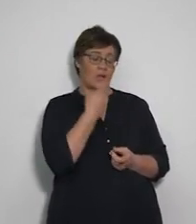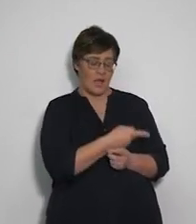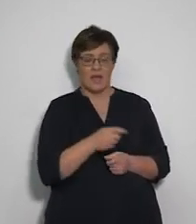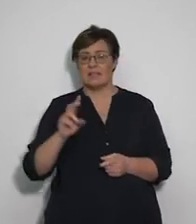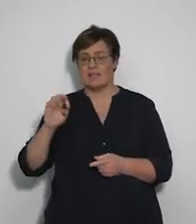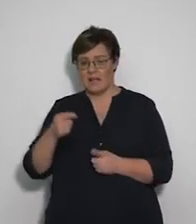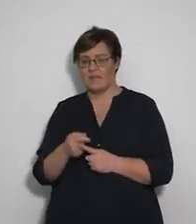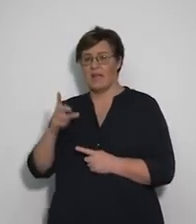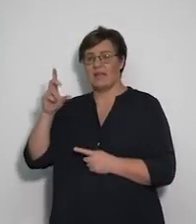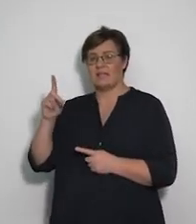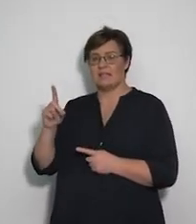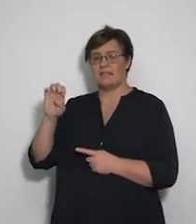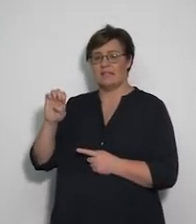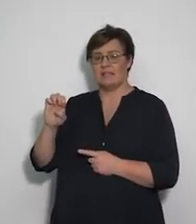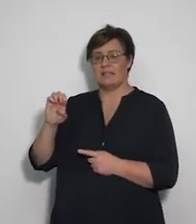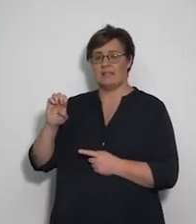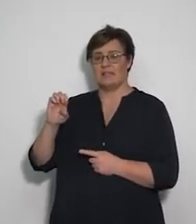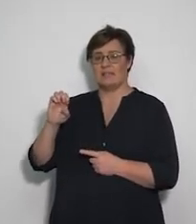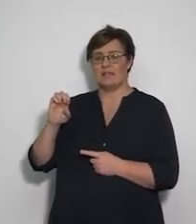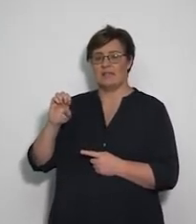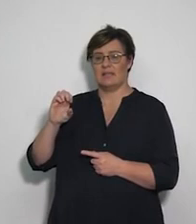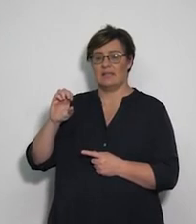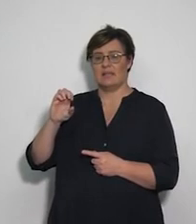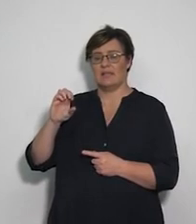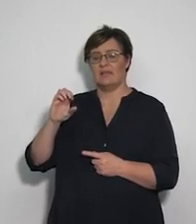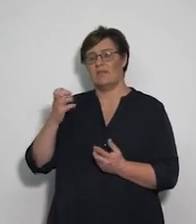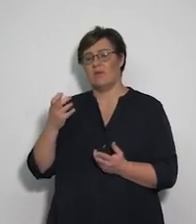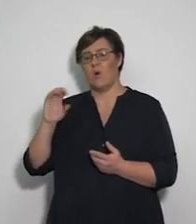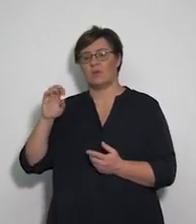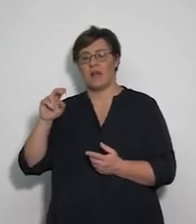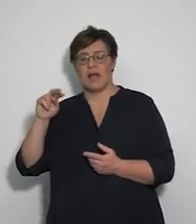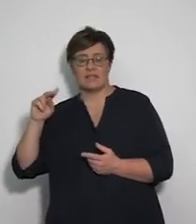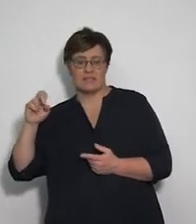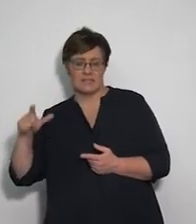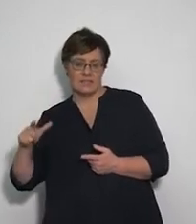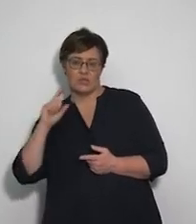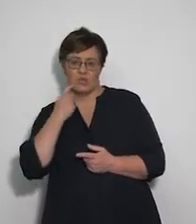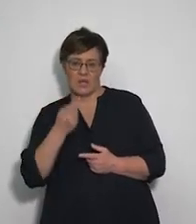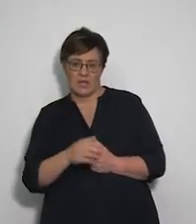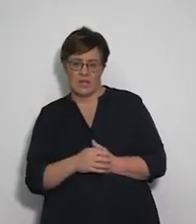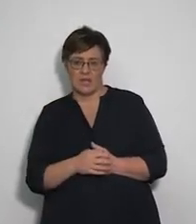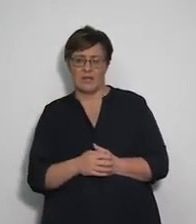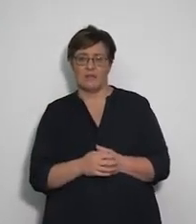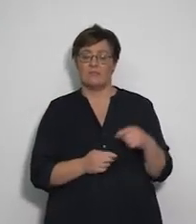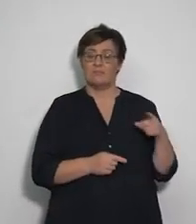DNA contains a deoxyribose sugar. We also know that in mRNA you have